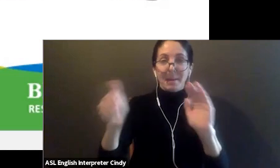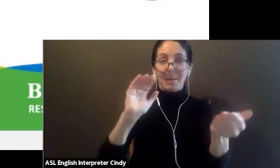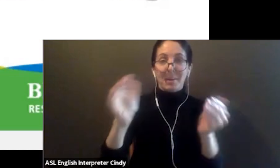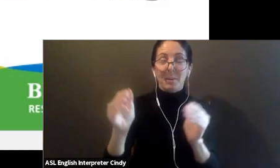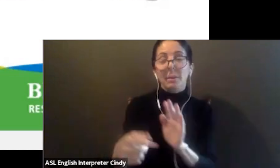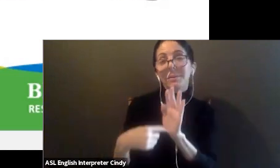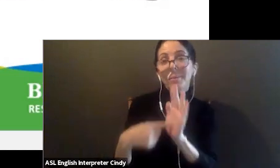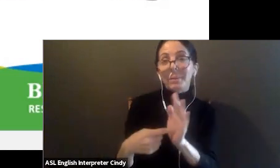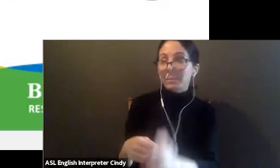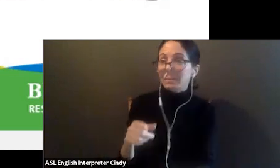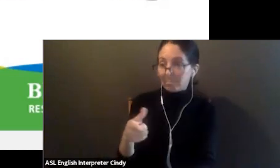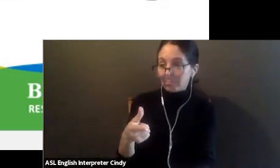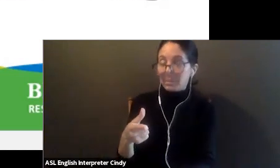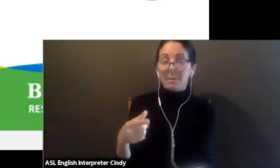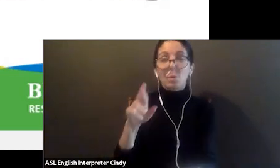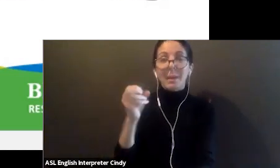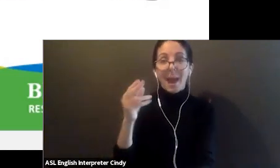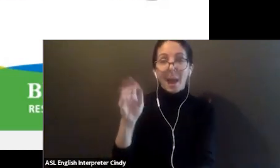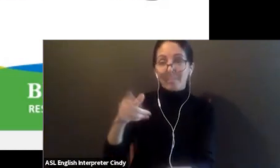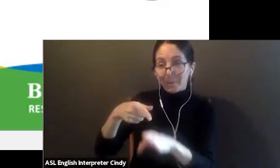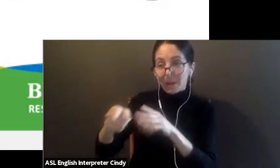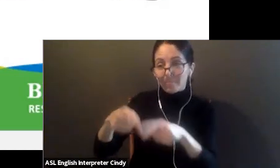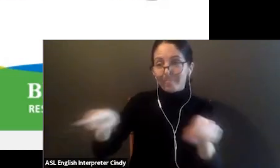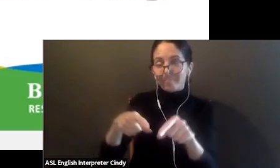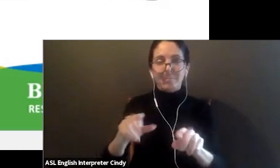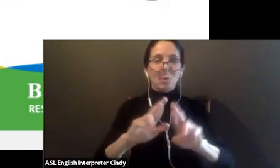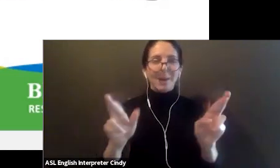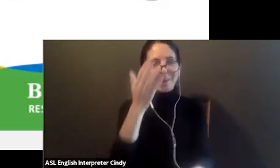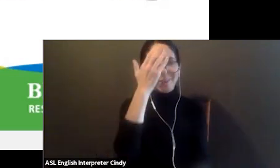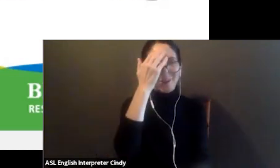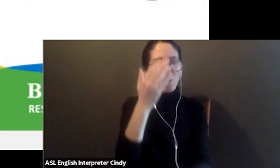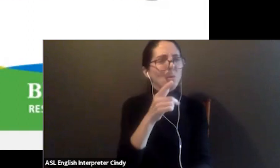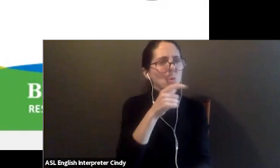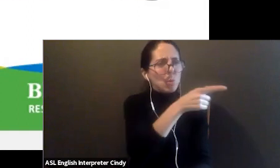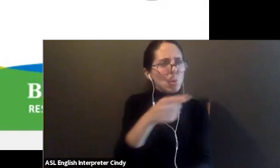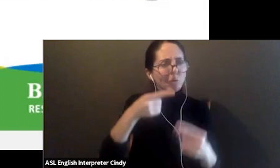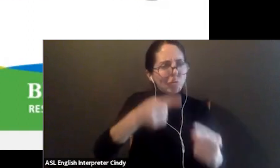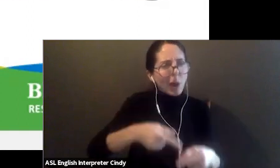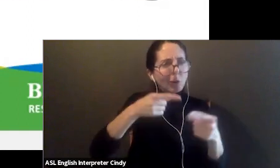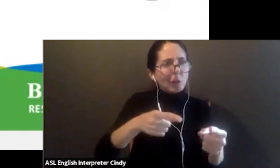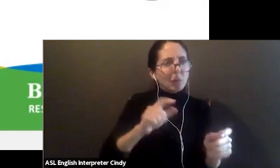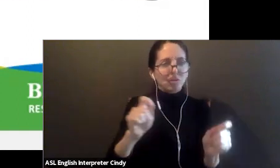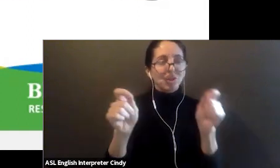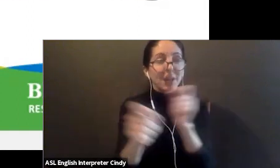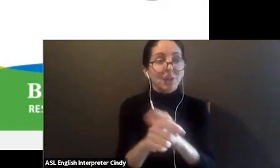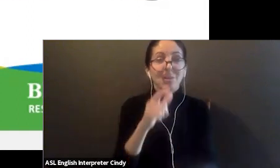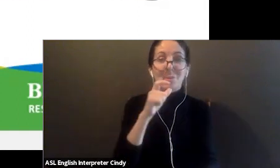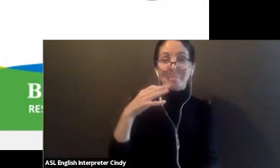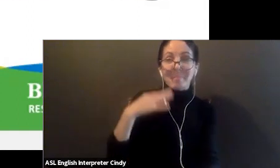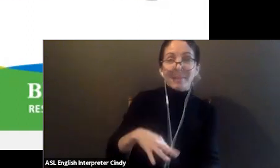that professionals in the field of rehabilitation can be better equipped to support those who have struggled with these changes and help those who have